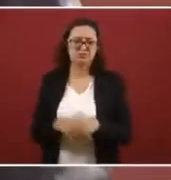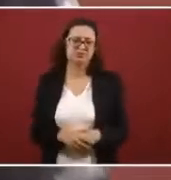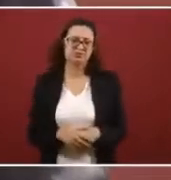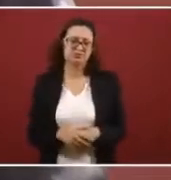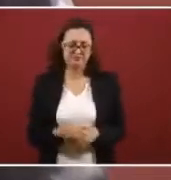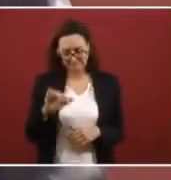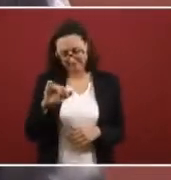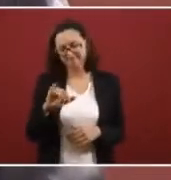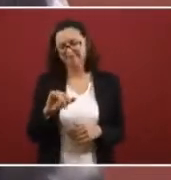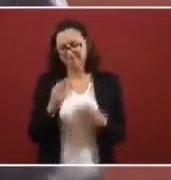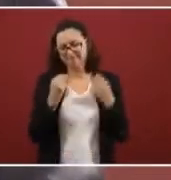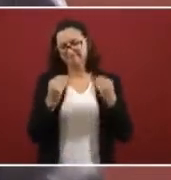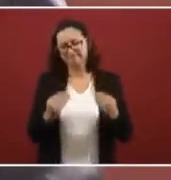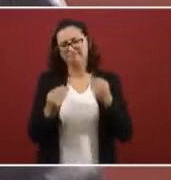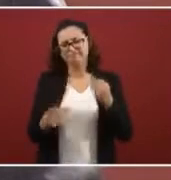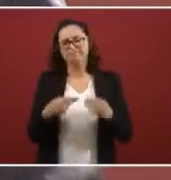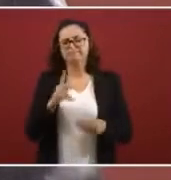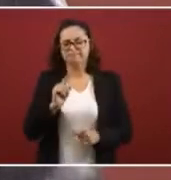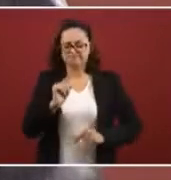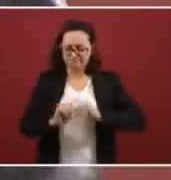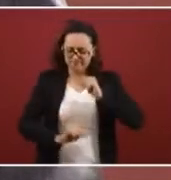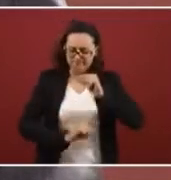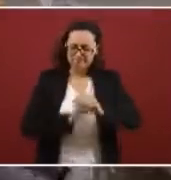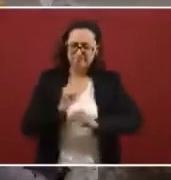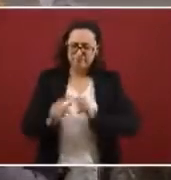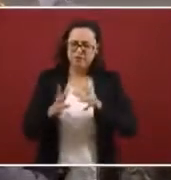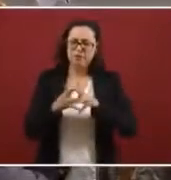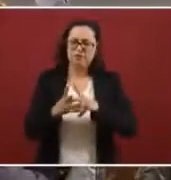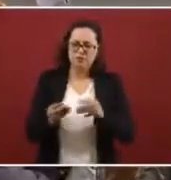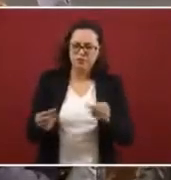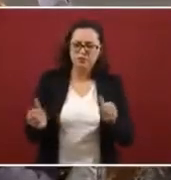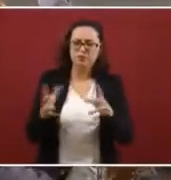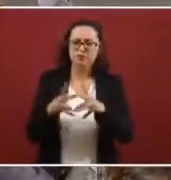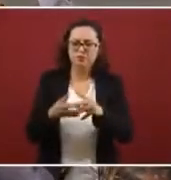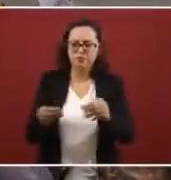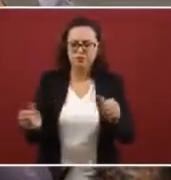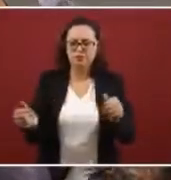72,000. So that's a lot of demands. But we're going to go little by little. So